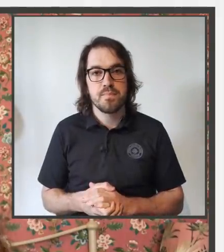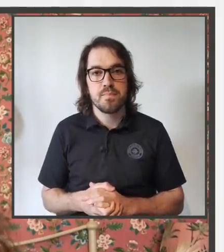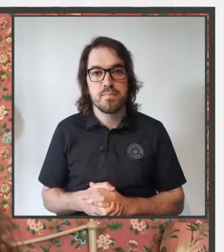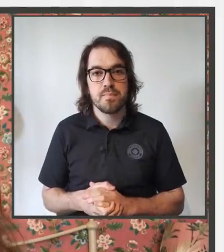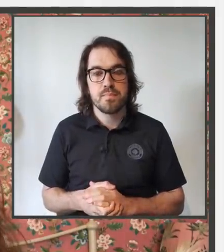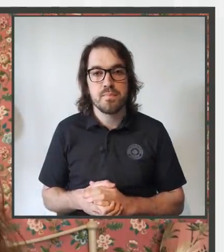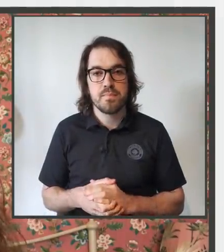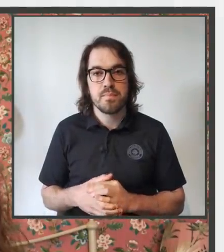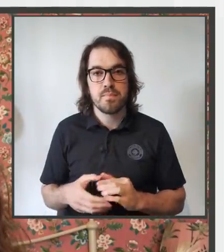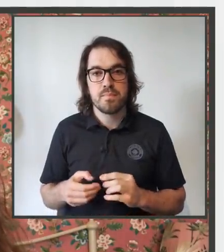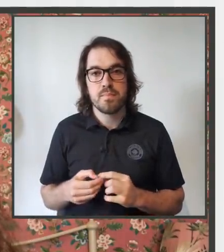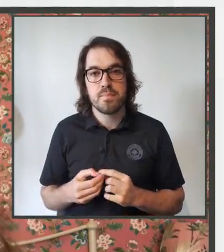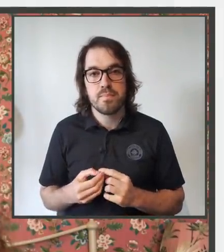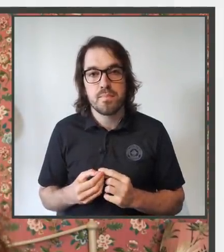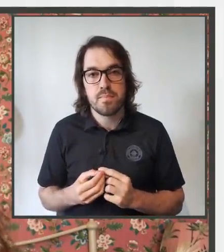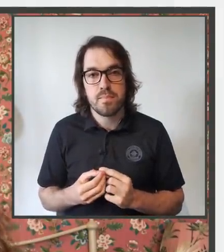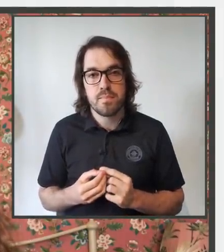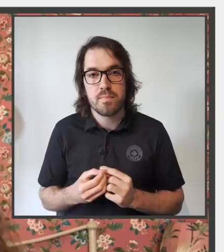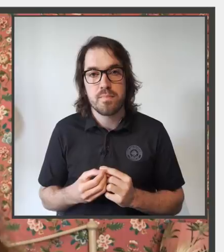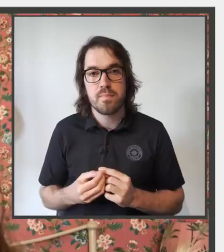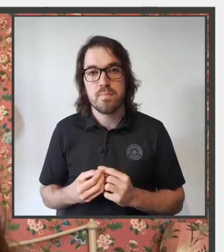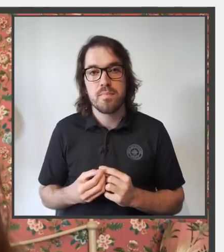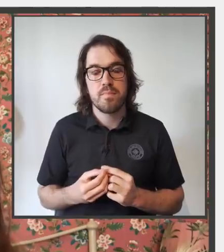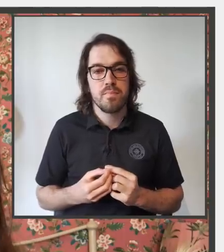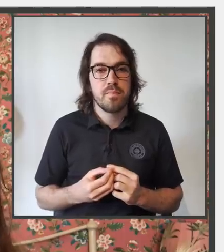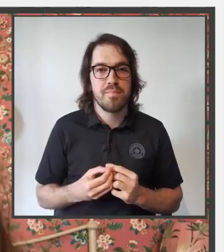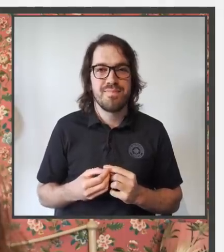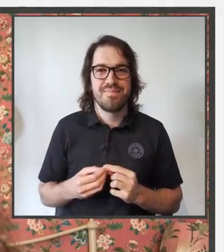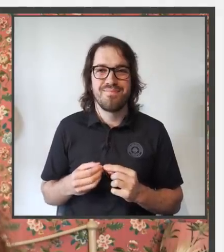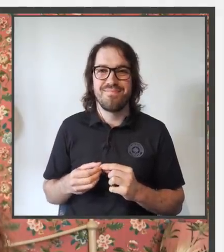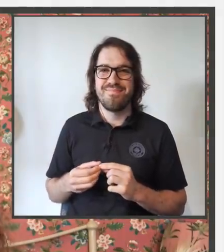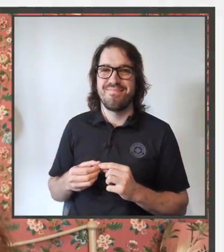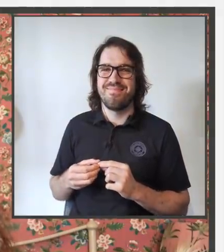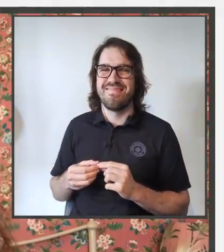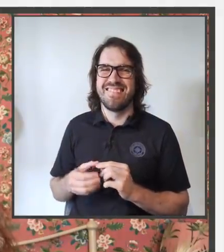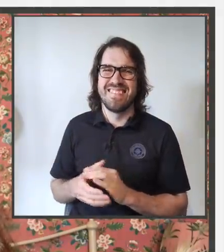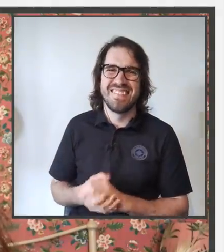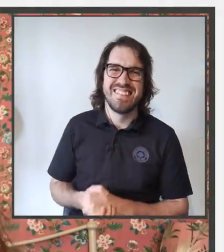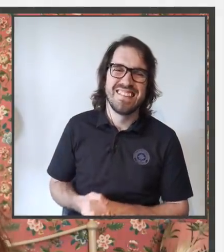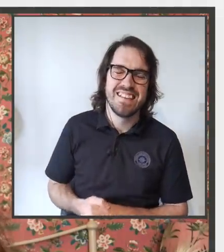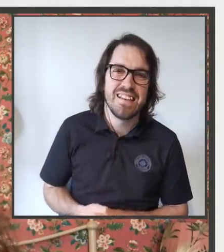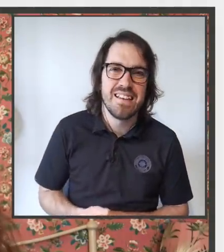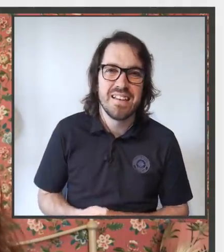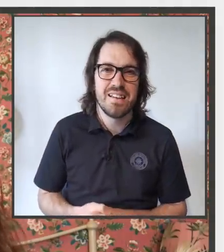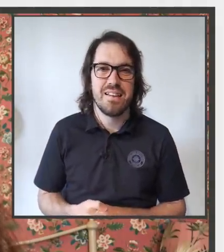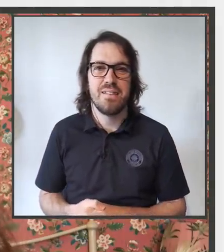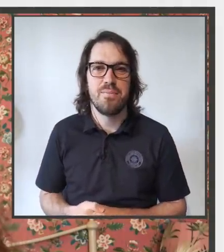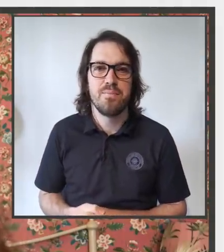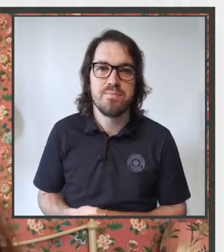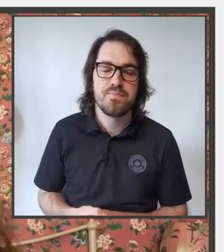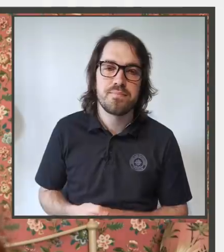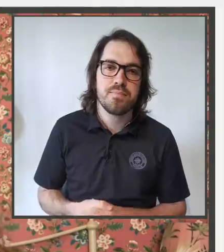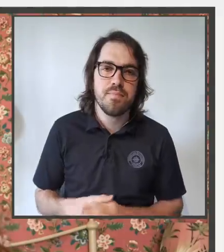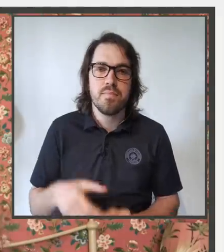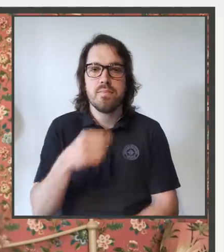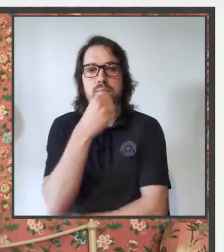You've got your fish and chips, and you just want, or just your chips if you're a vegan, and you want to put tomato ketchup on, and you're trying